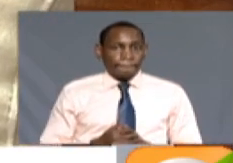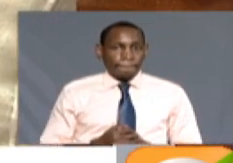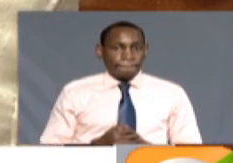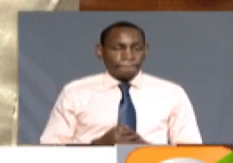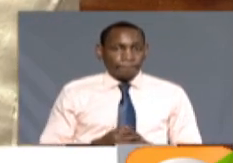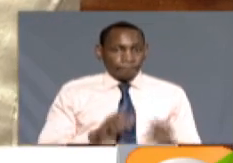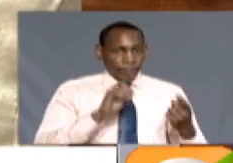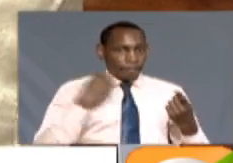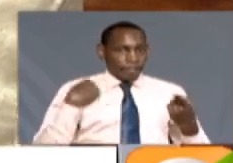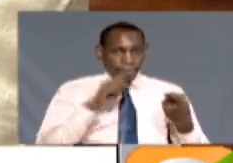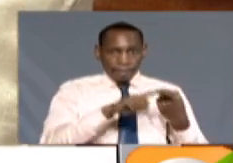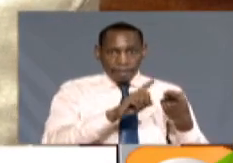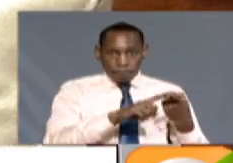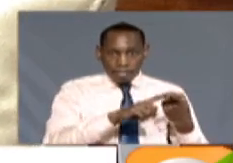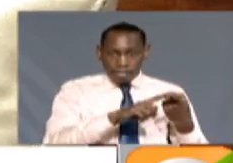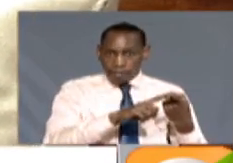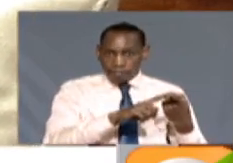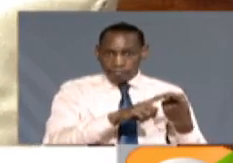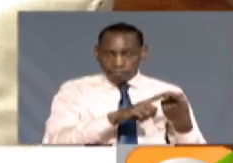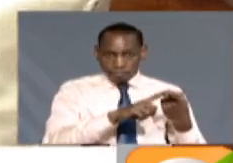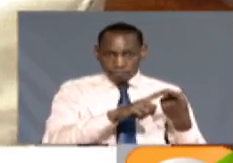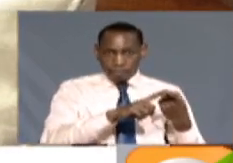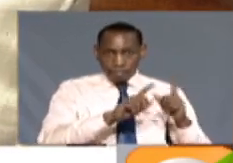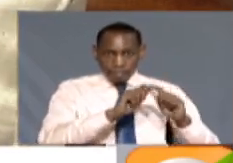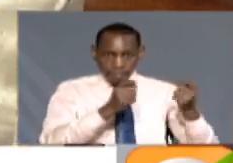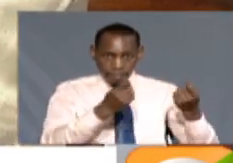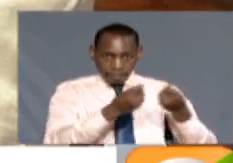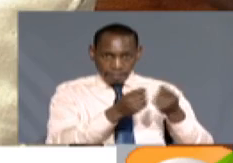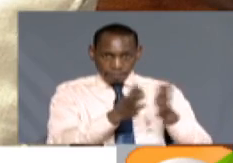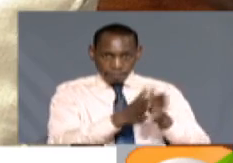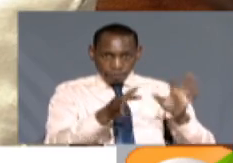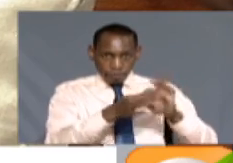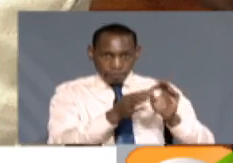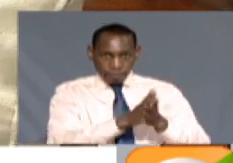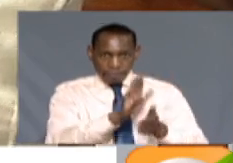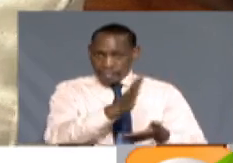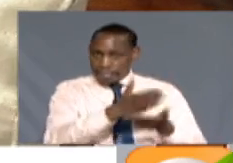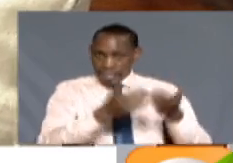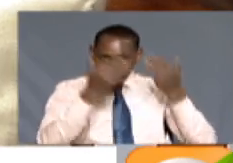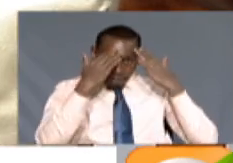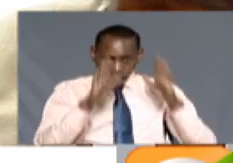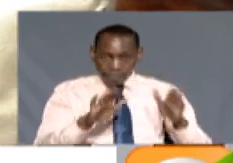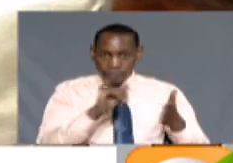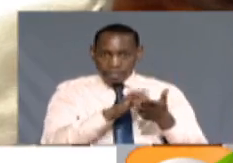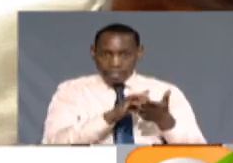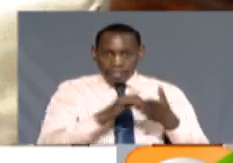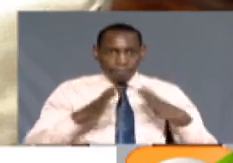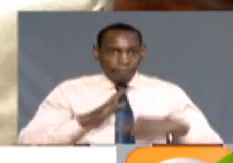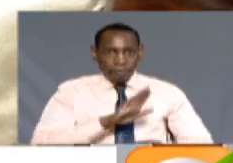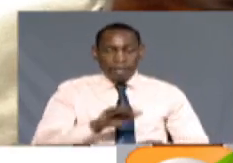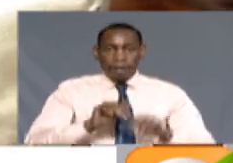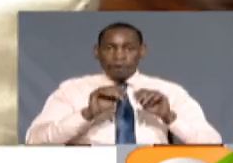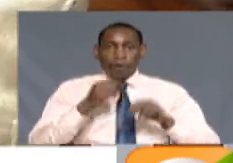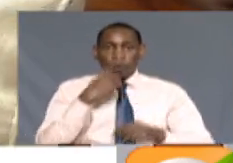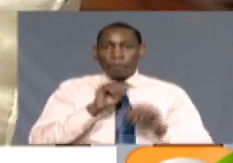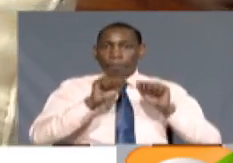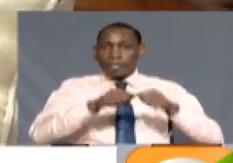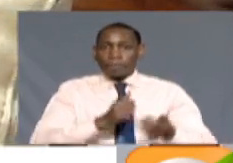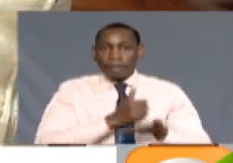first of all, the team around him, some don't know, amongst you people who can help him.